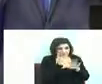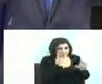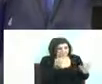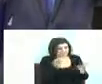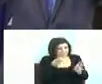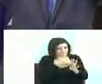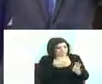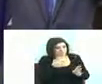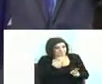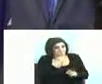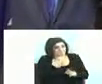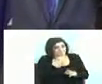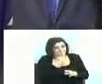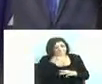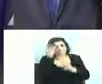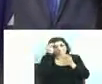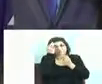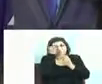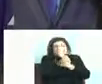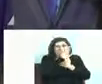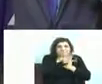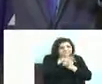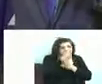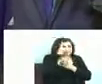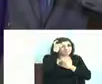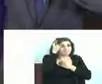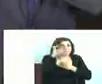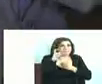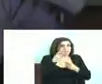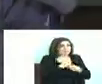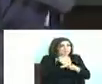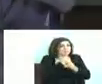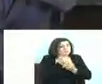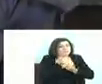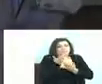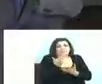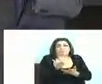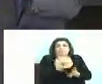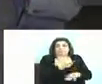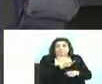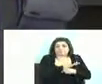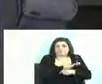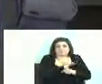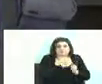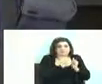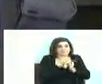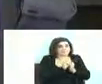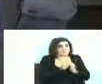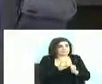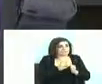is that dream that you have where you just feel so filled with joy?